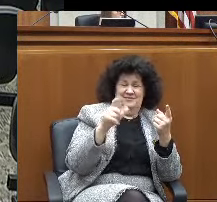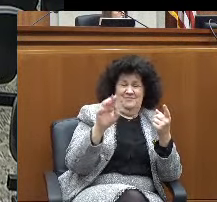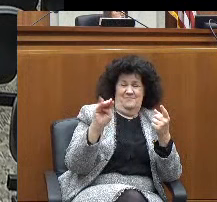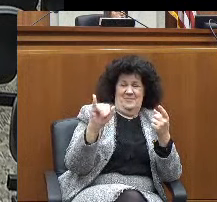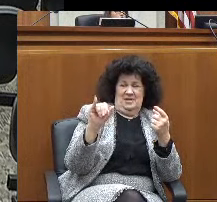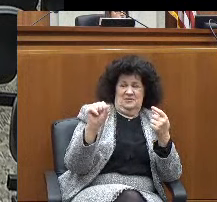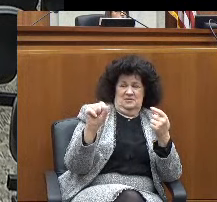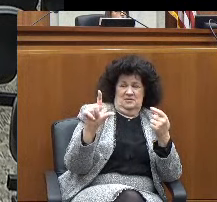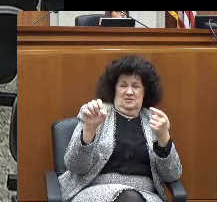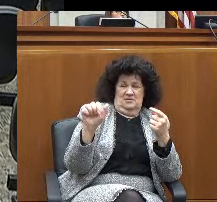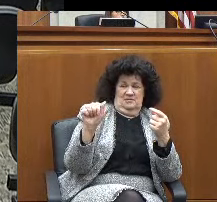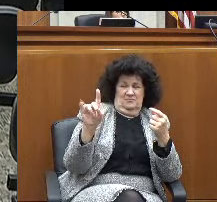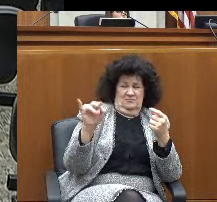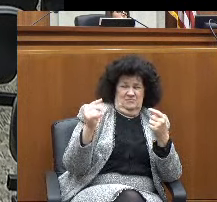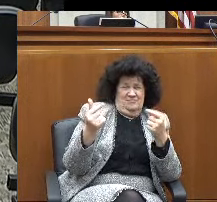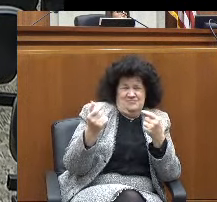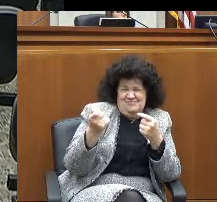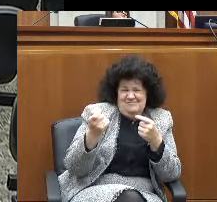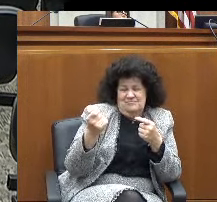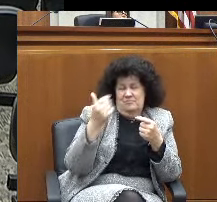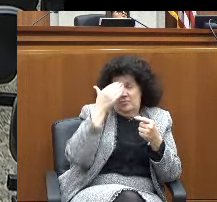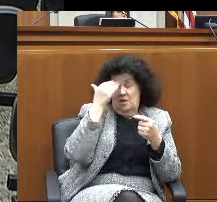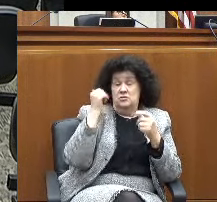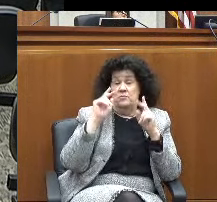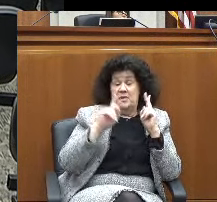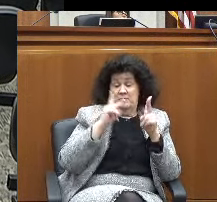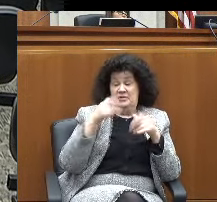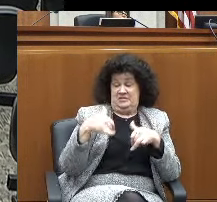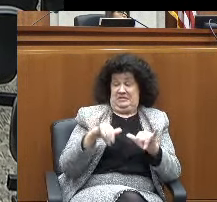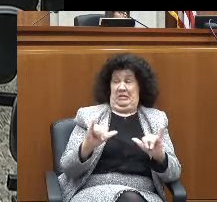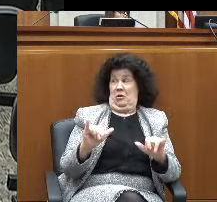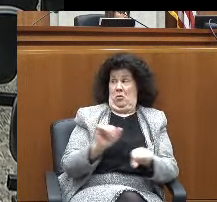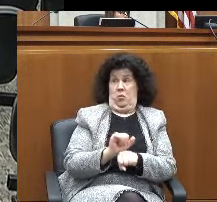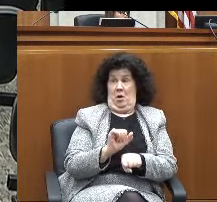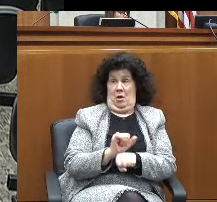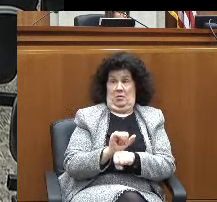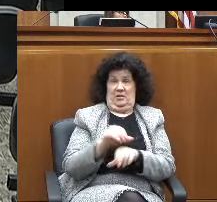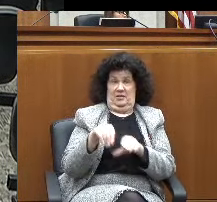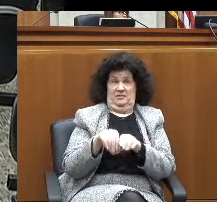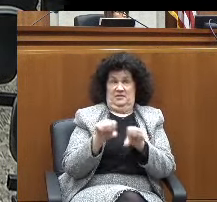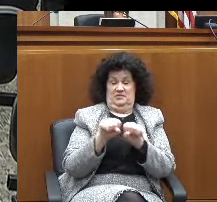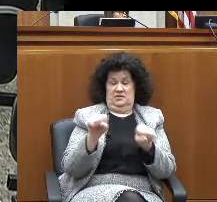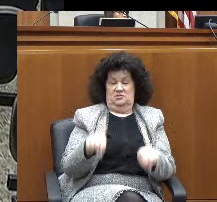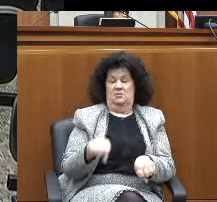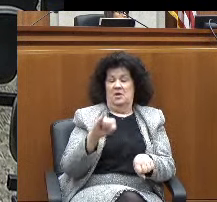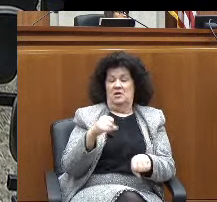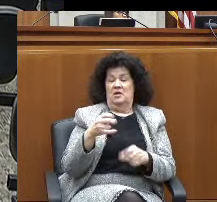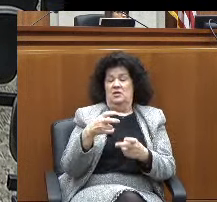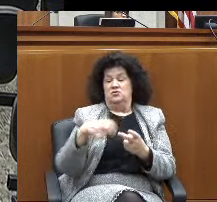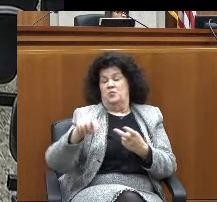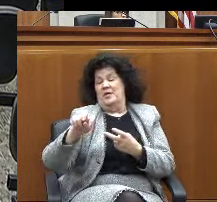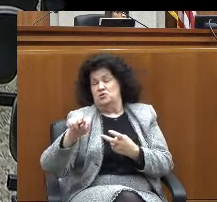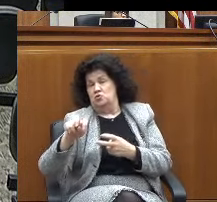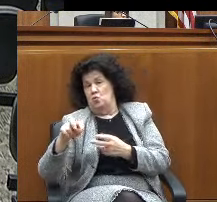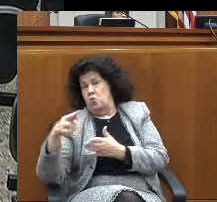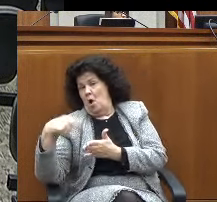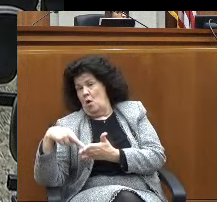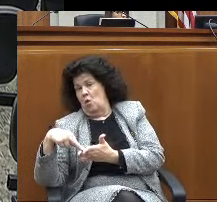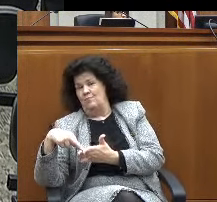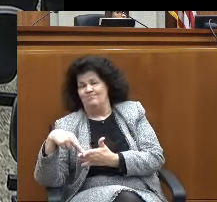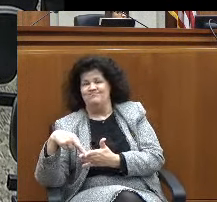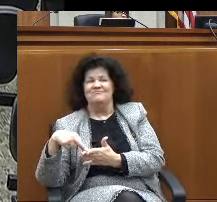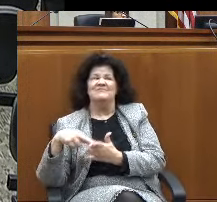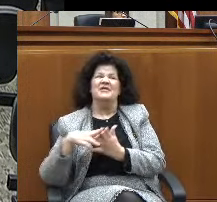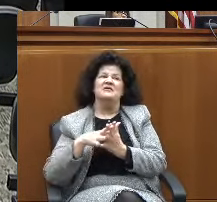misleading then, to an extent, because those people are still with you in your system. They're just taking on a different role. They're moving from